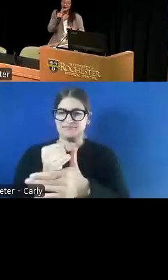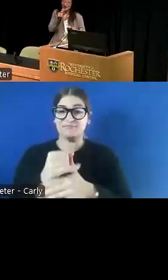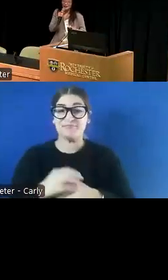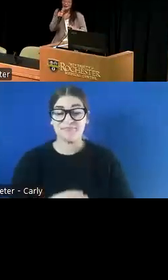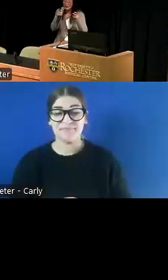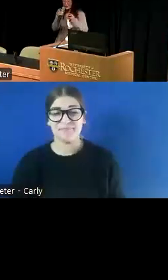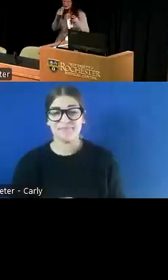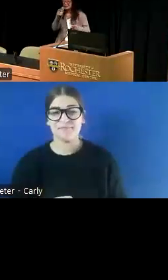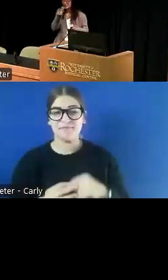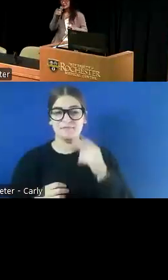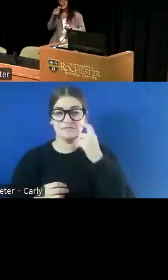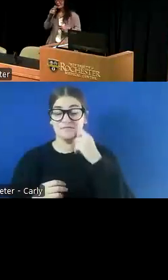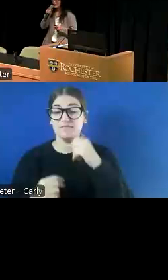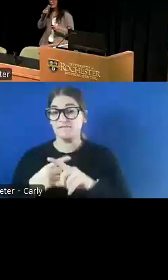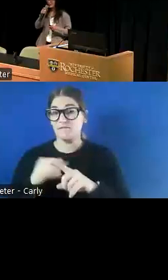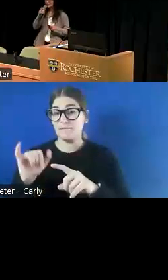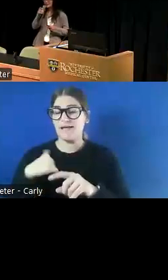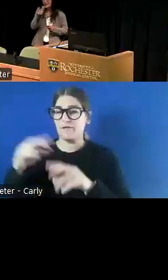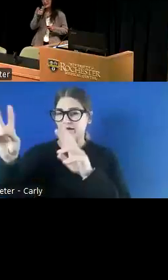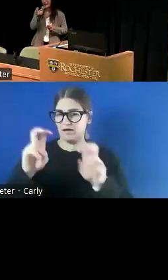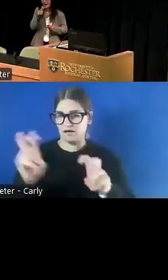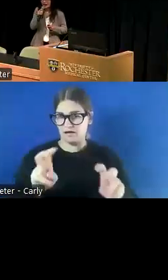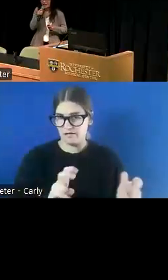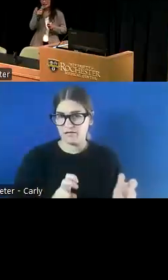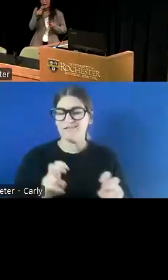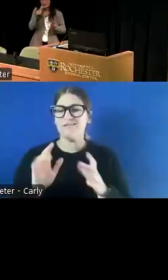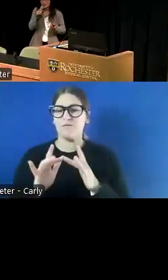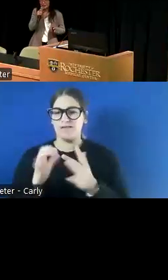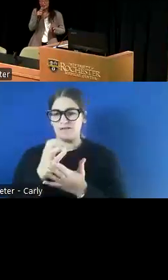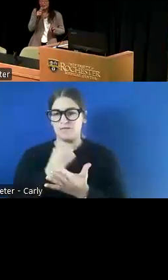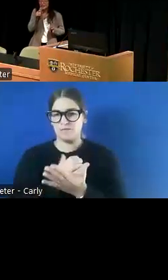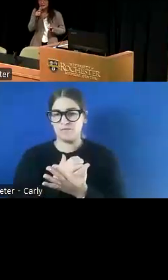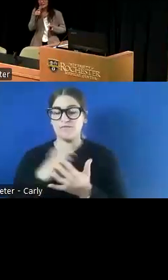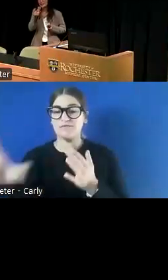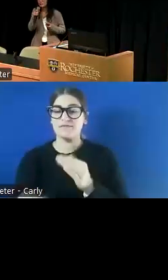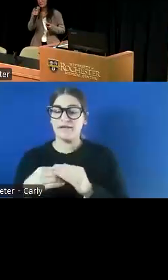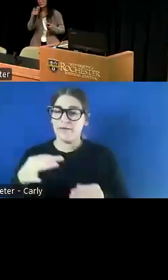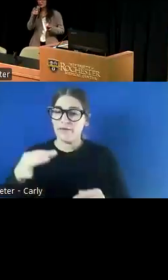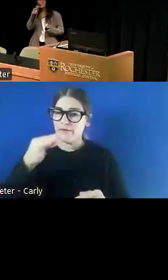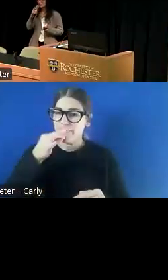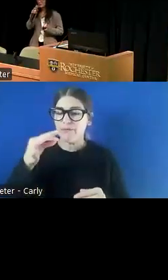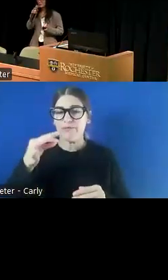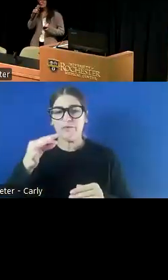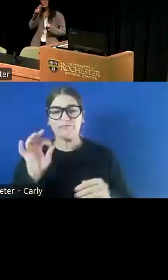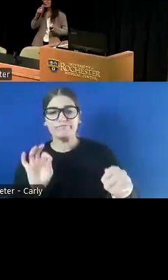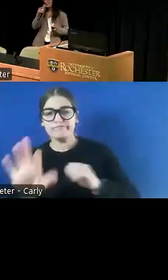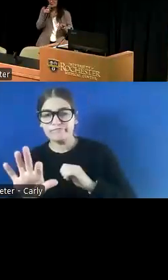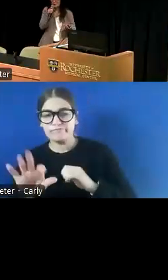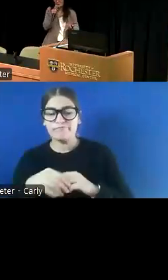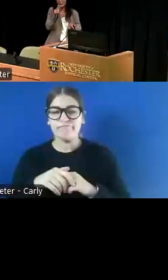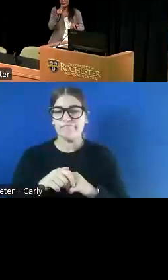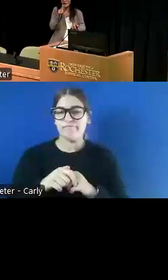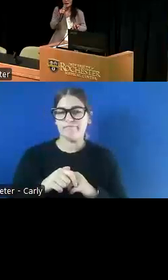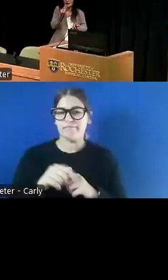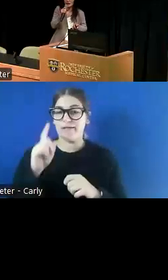we massaged those into an online course, adding expert insights, and the mental health professionals will